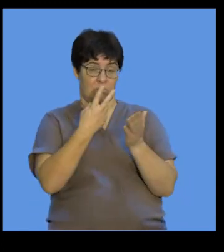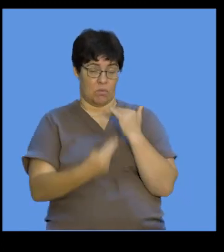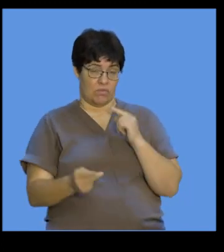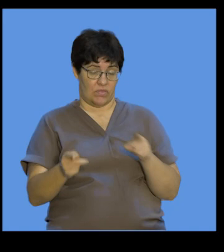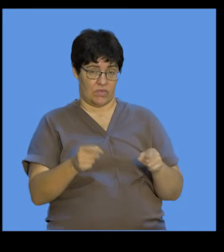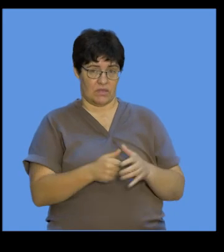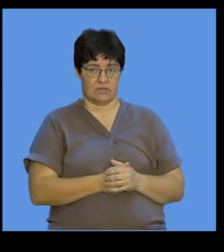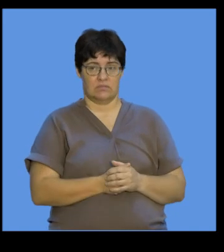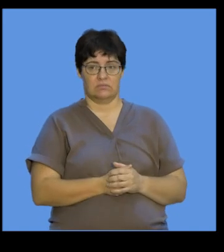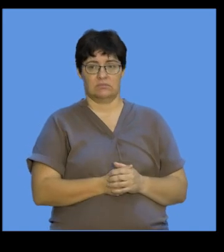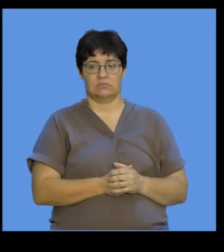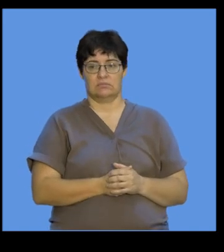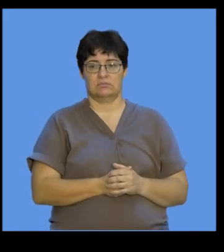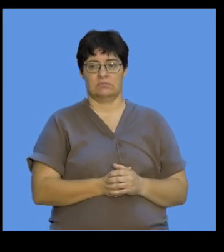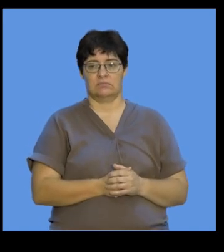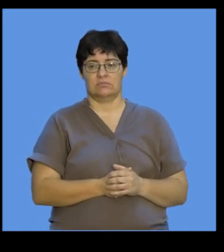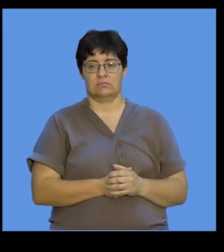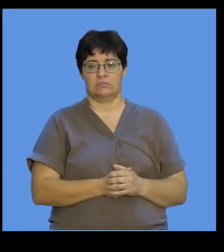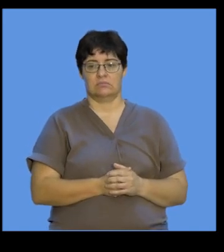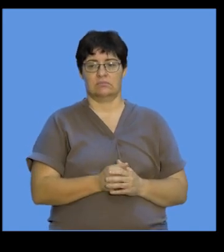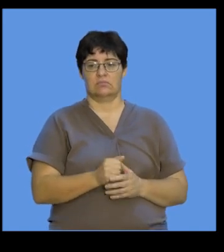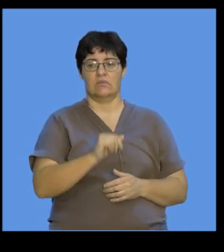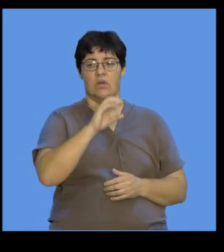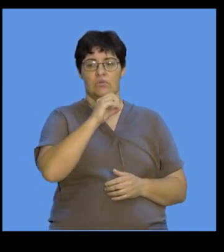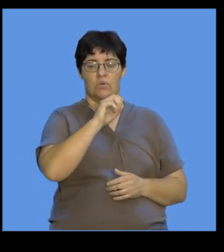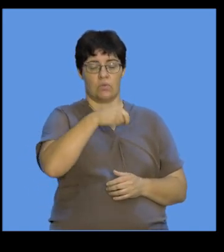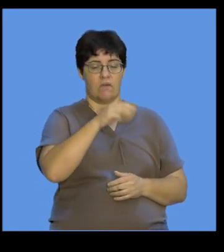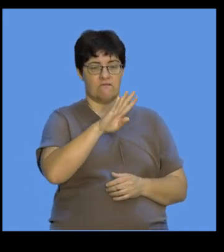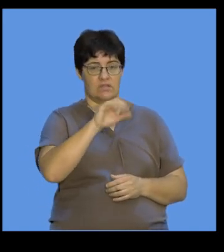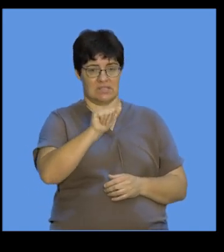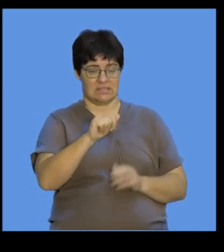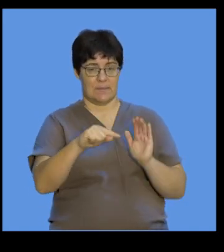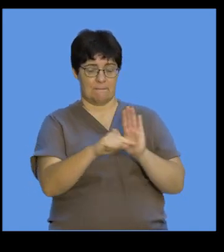not going to write it down, so we got 0.46 minus